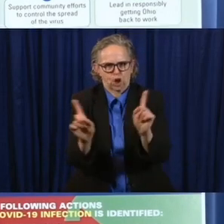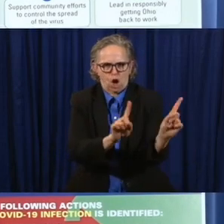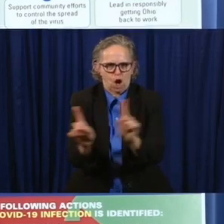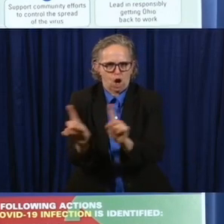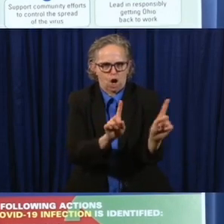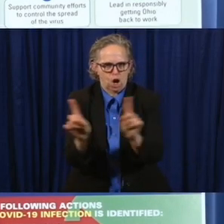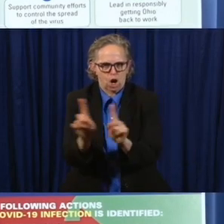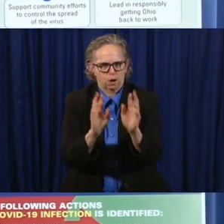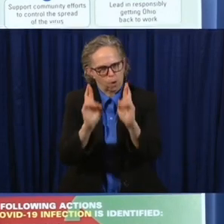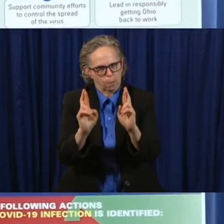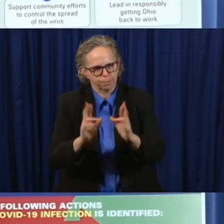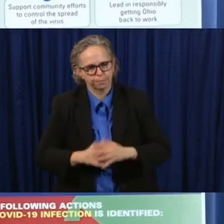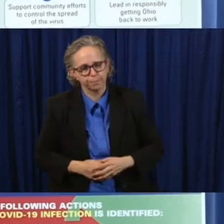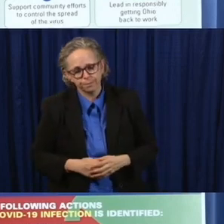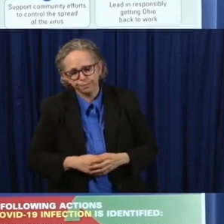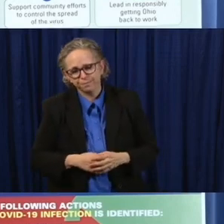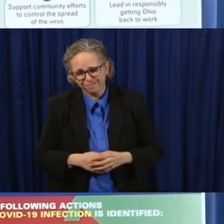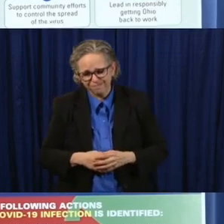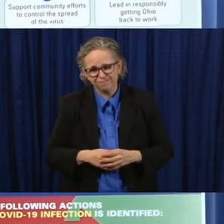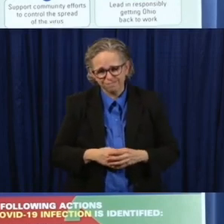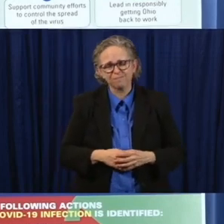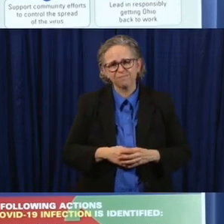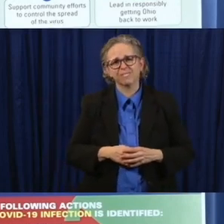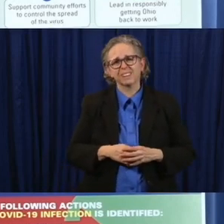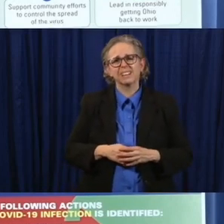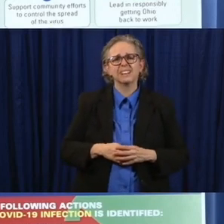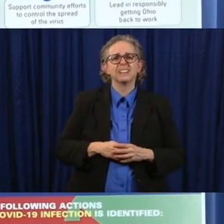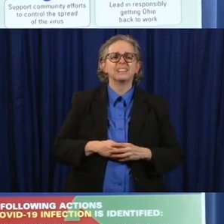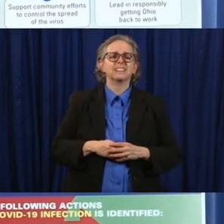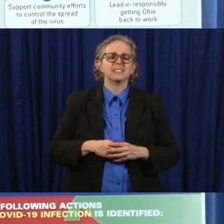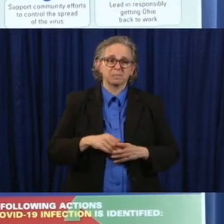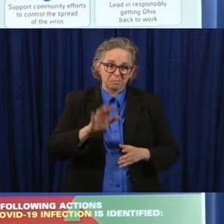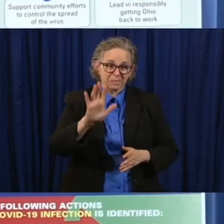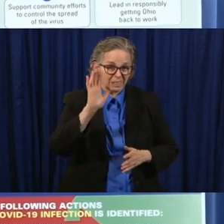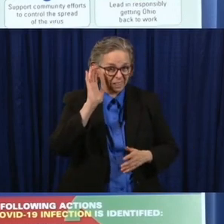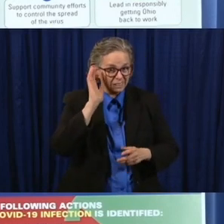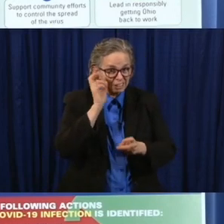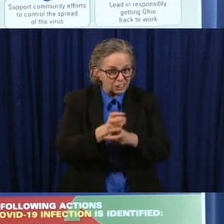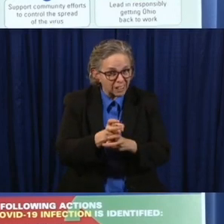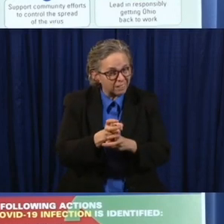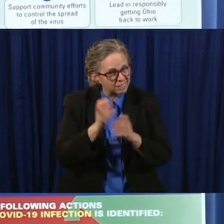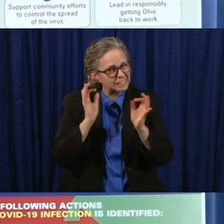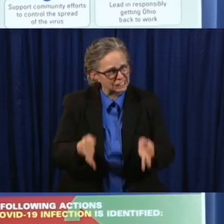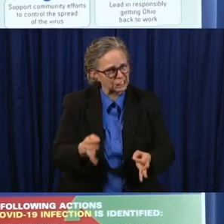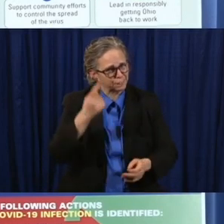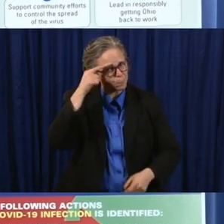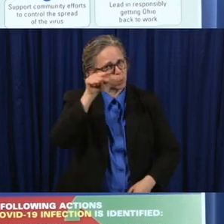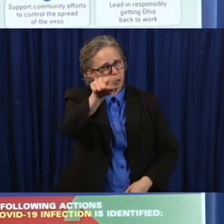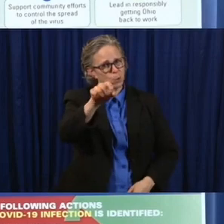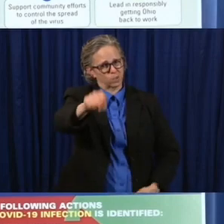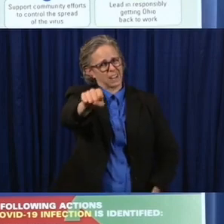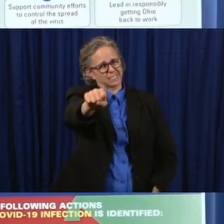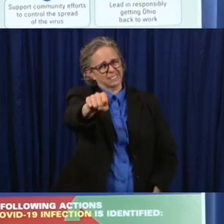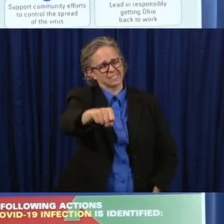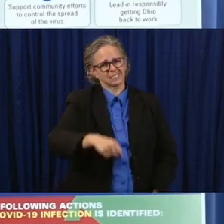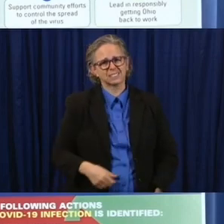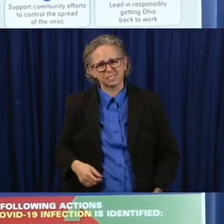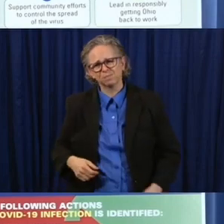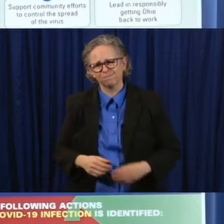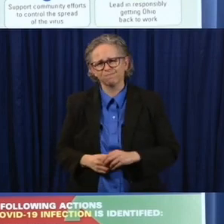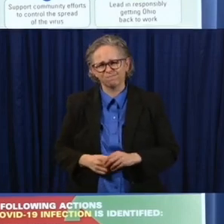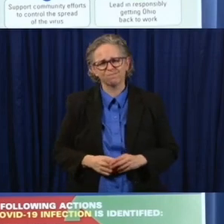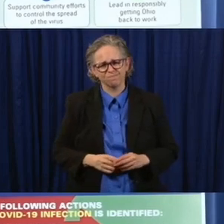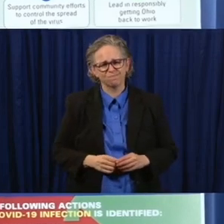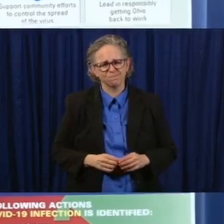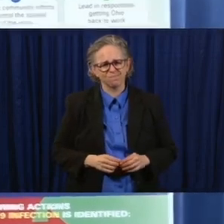yeah, these are. Will there be difficult decisions? I'm sure there will be some difficult decisions.